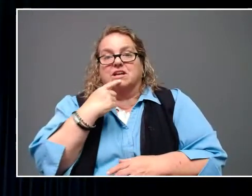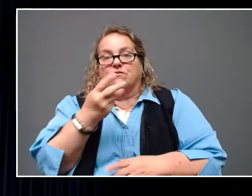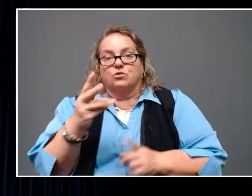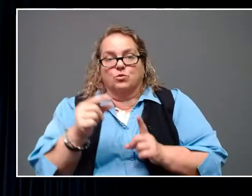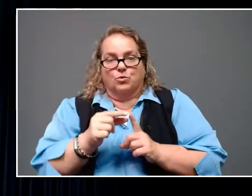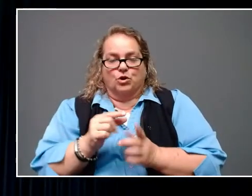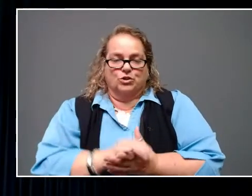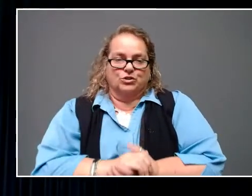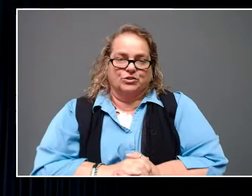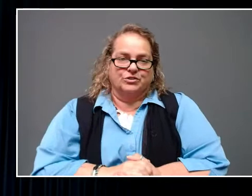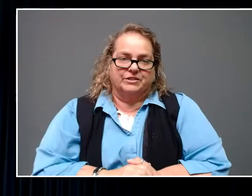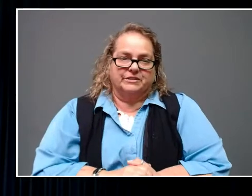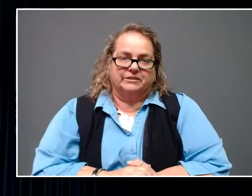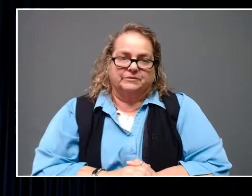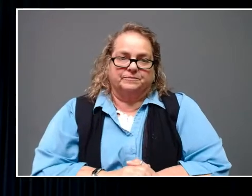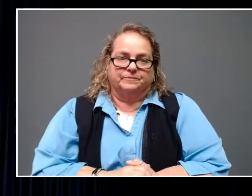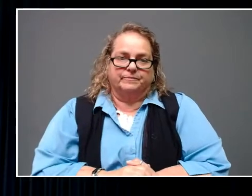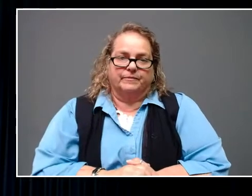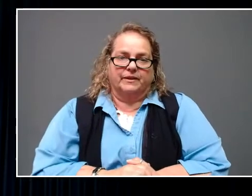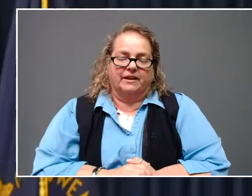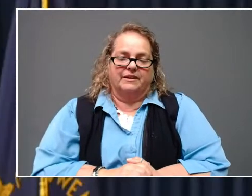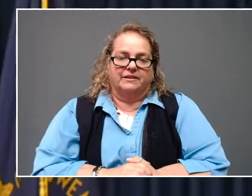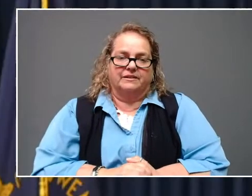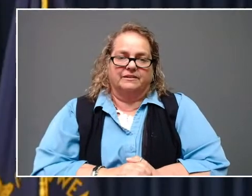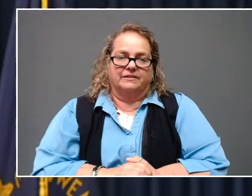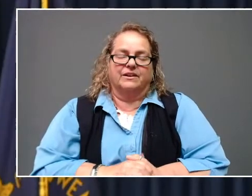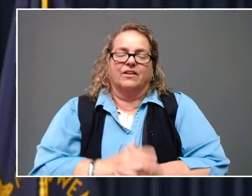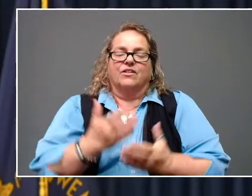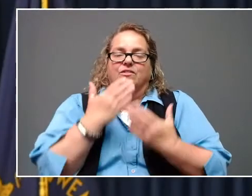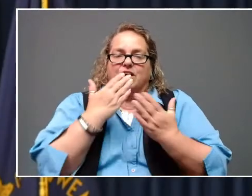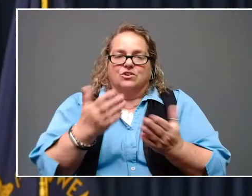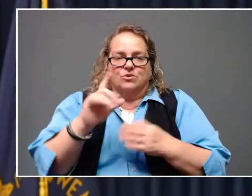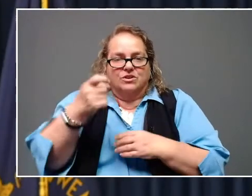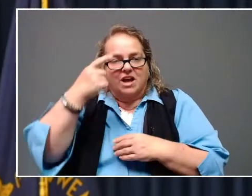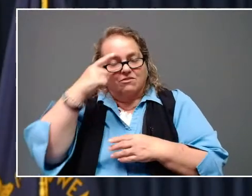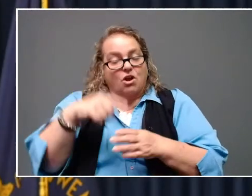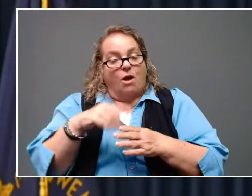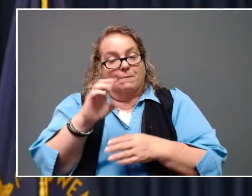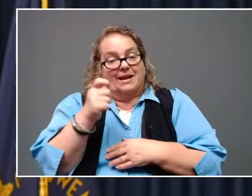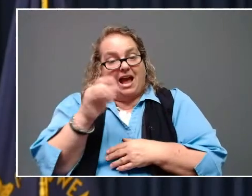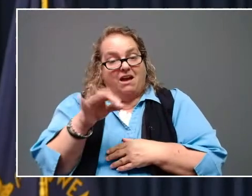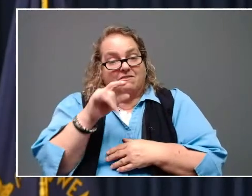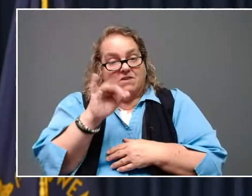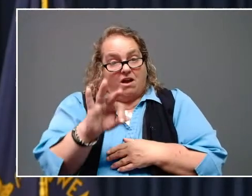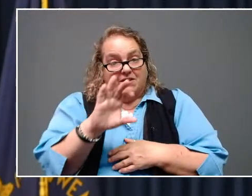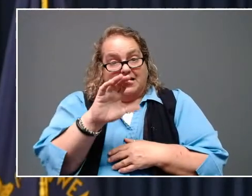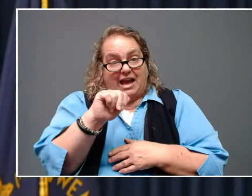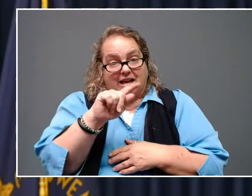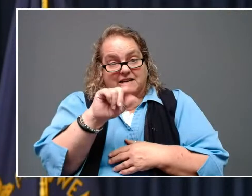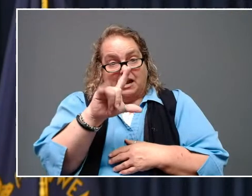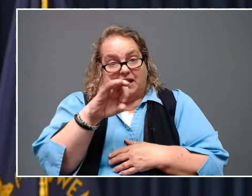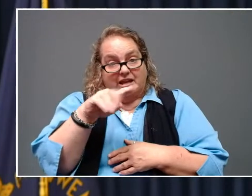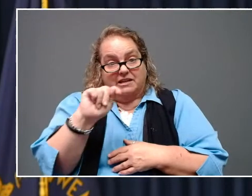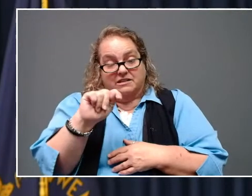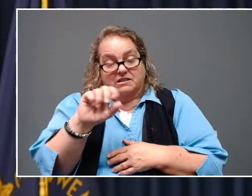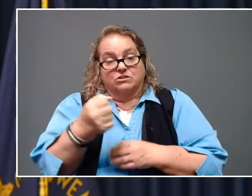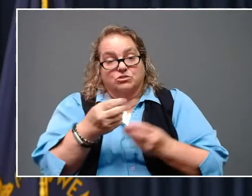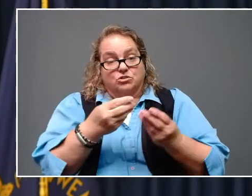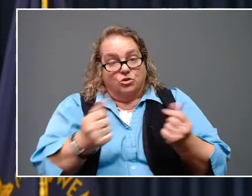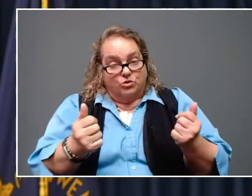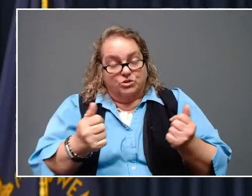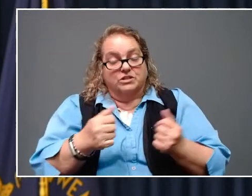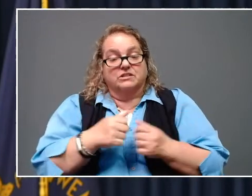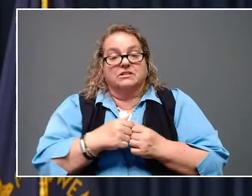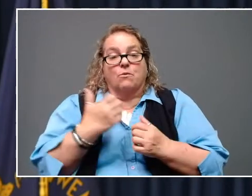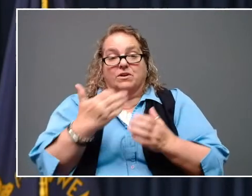Thank you, Governor. On behalf of Catalan Winchester and Catalan Pharma Solutions, I'd like to thank Governor Beshear, KEDFA, and the Cabinet